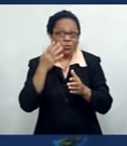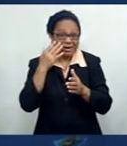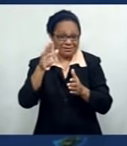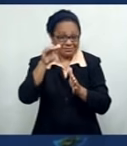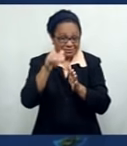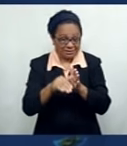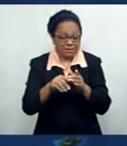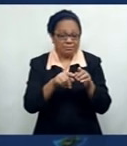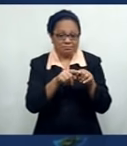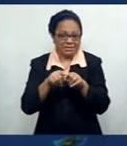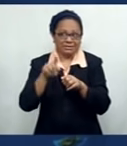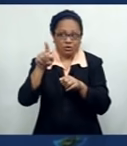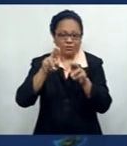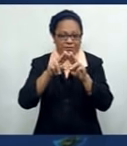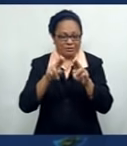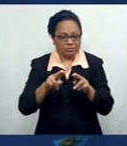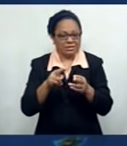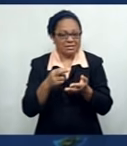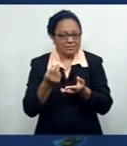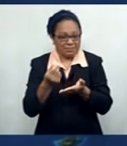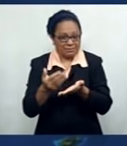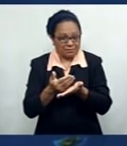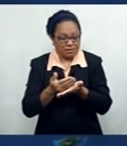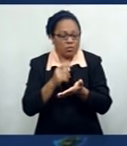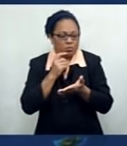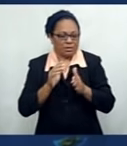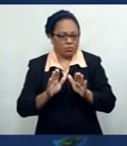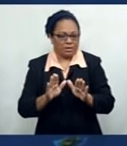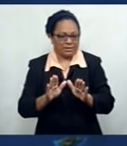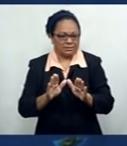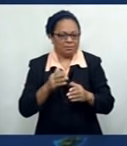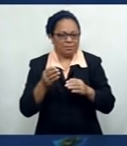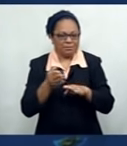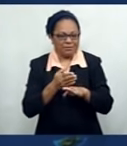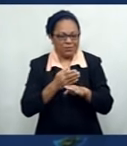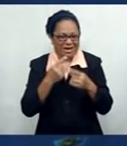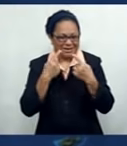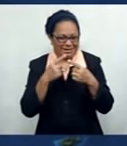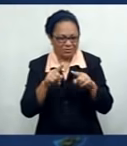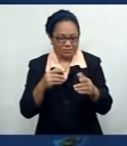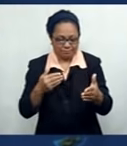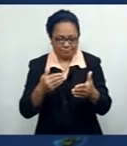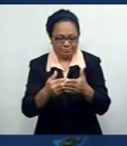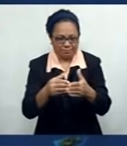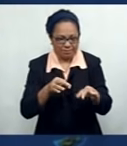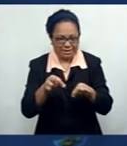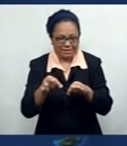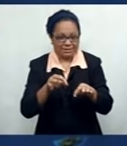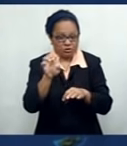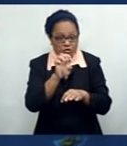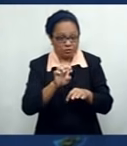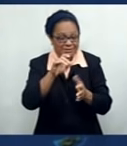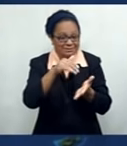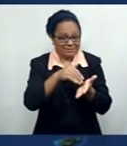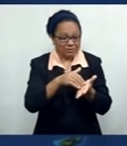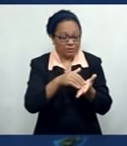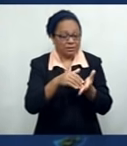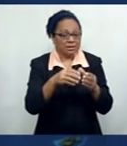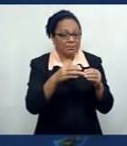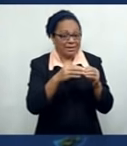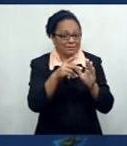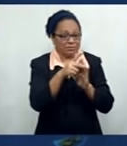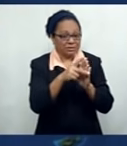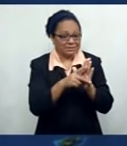that the Federal Reserve will have to wait before announcing any tapering plans. Moving on, the European Central Bank's policy decision will